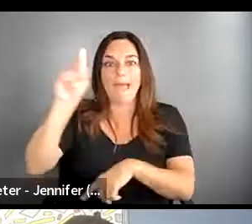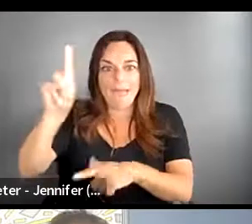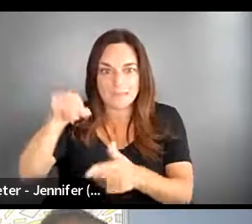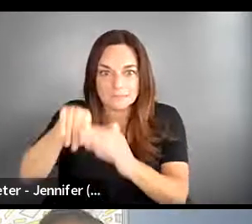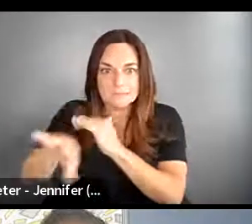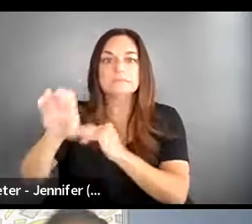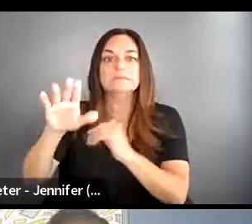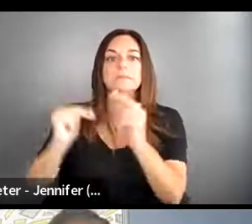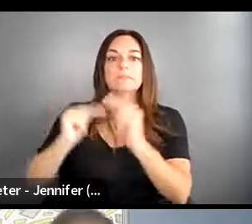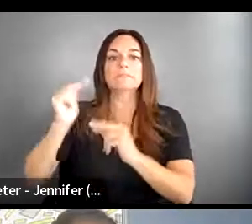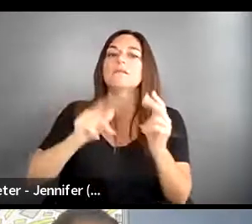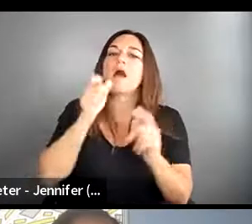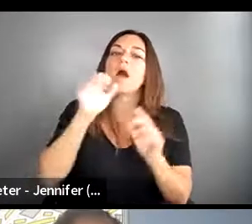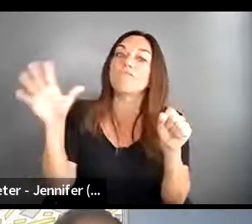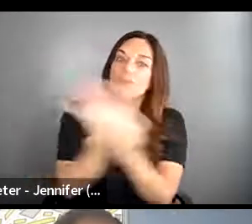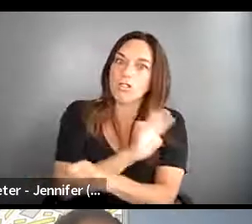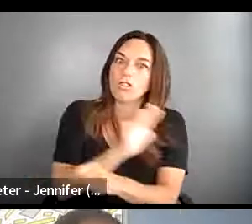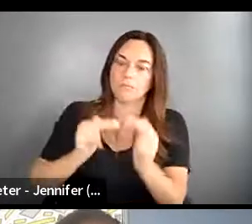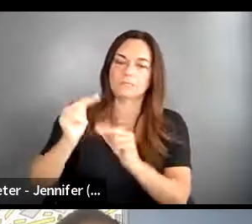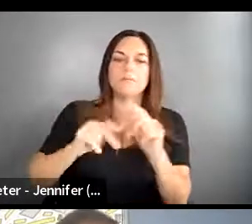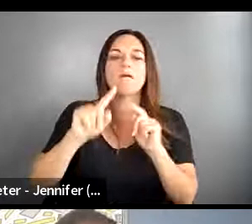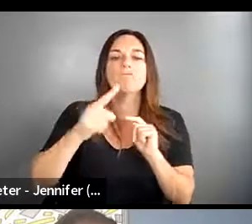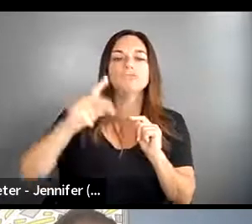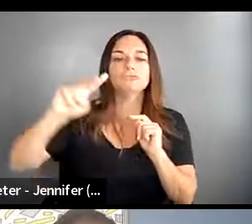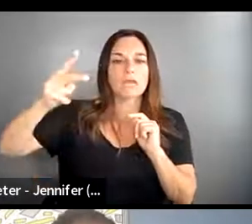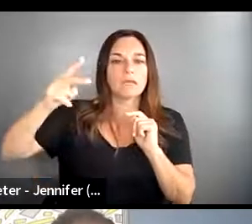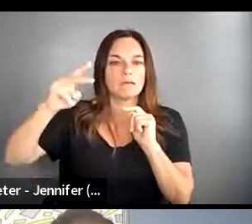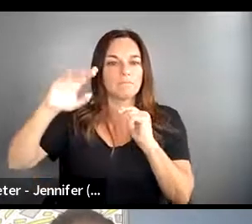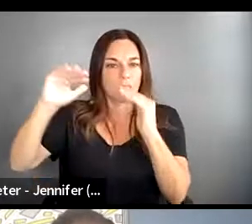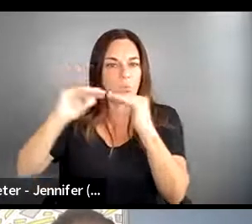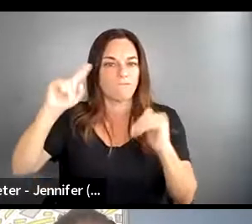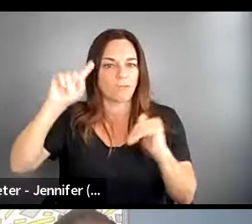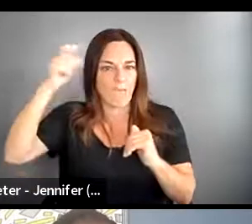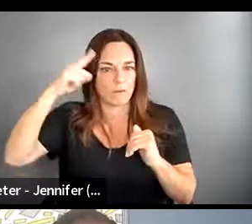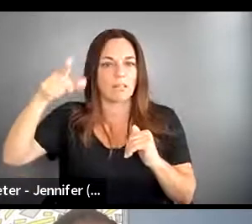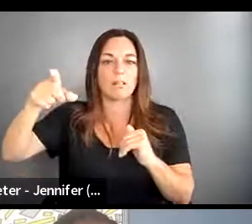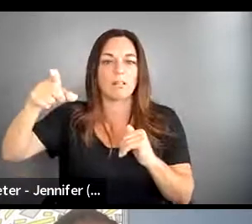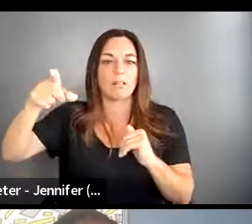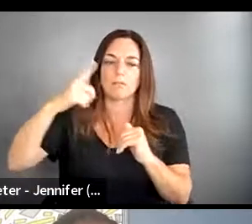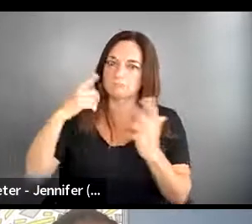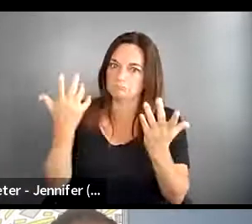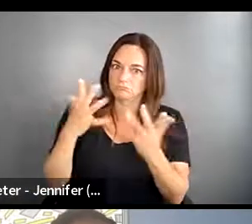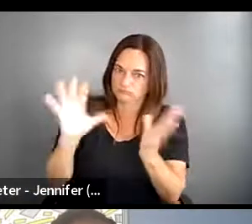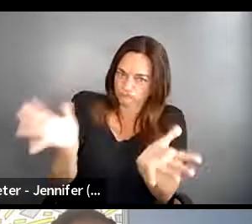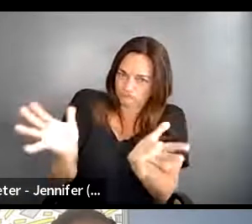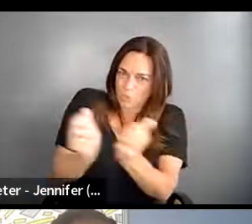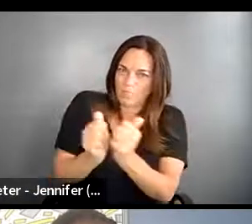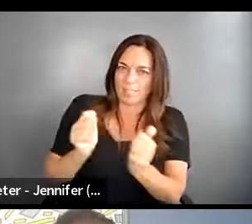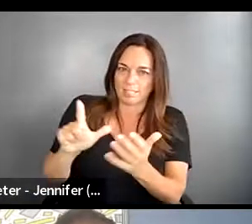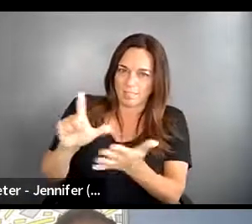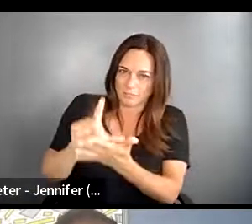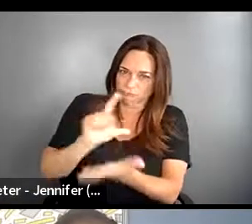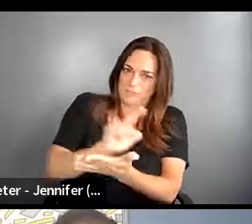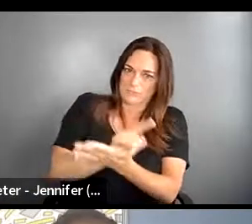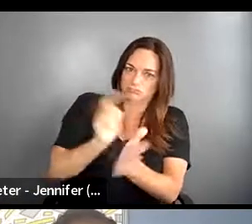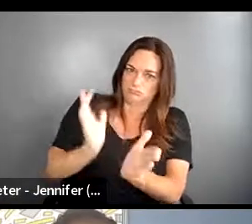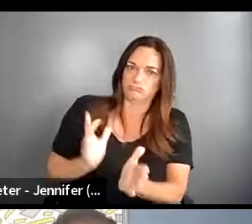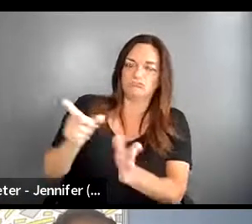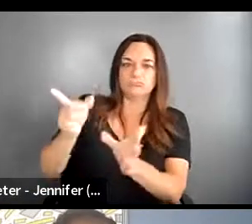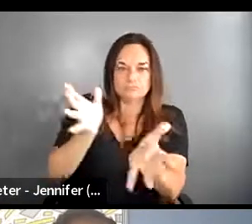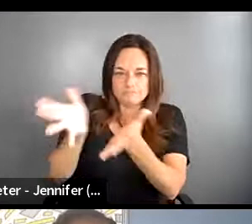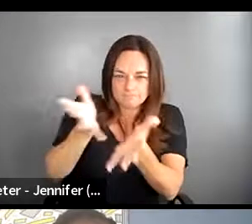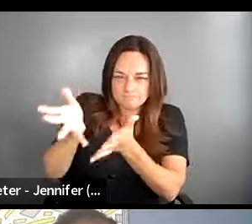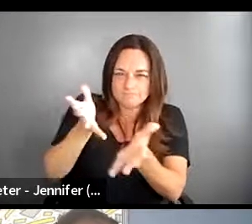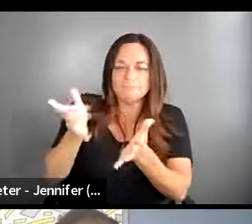but the first and second floor of the Capitol to be able to talk to legislators. And this year we had 3 legislative